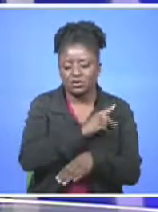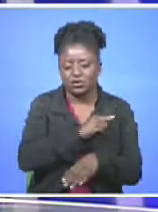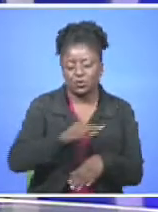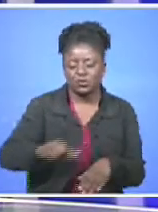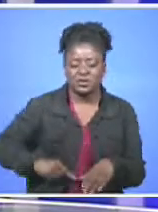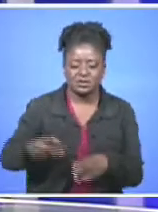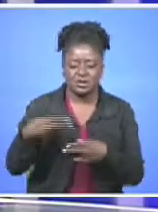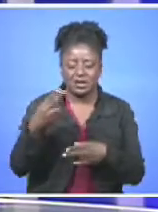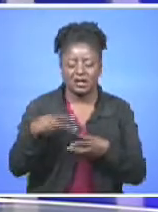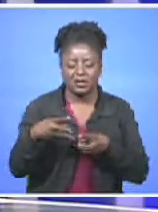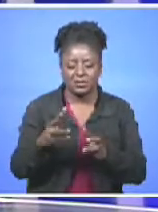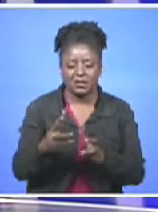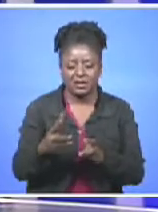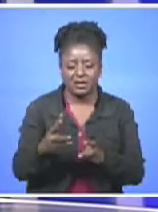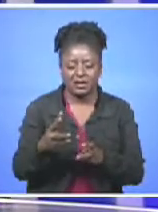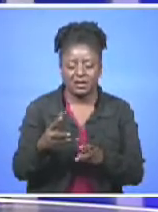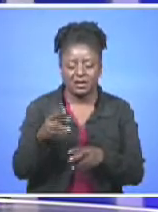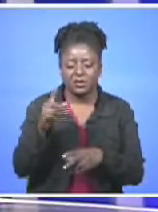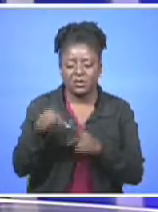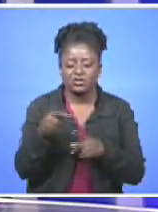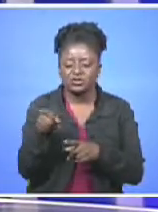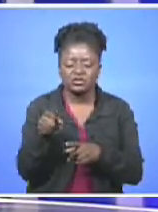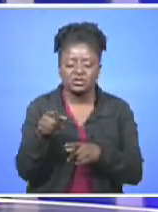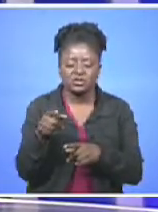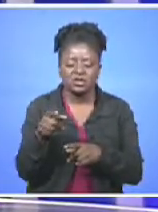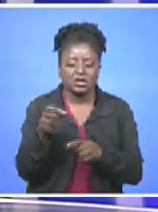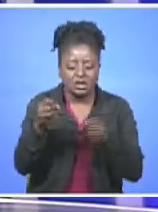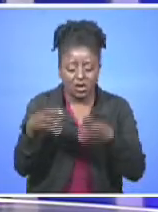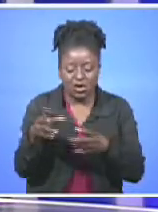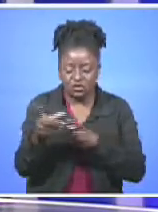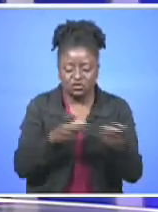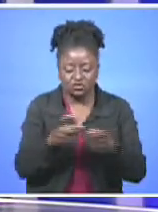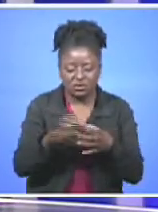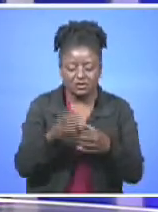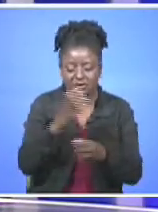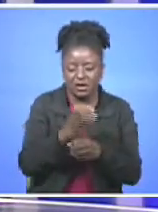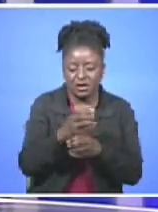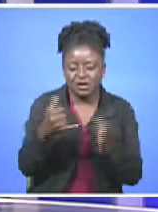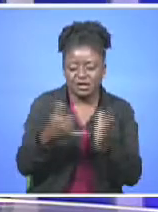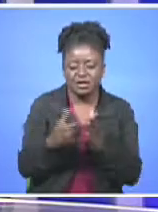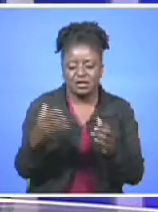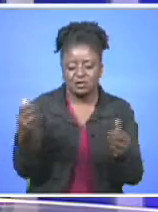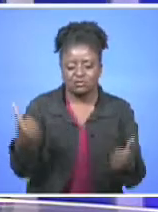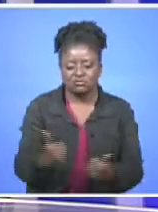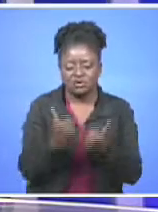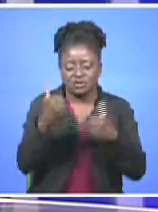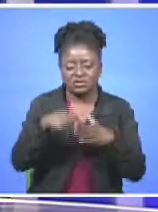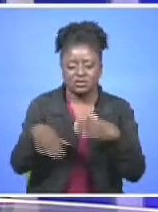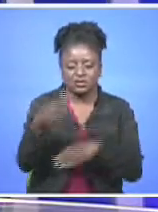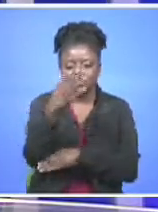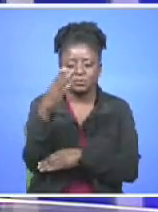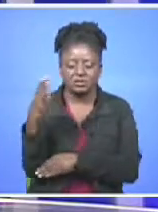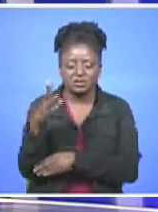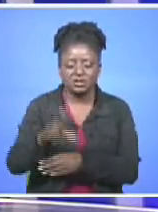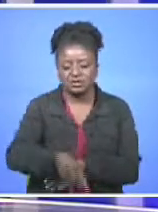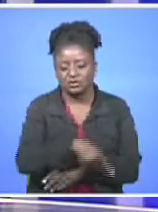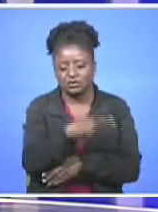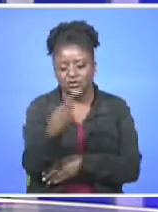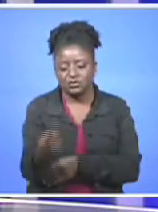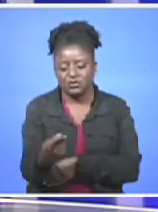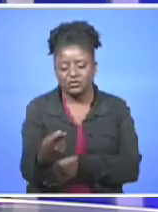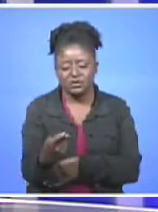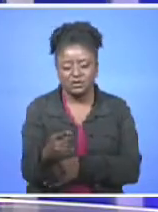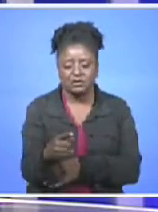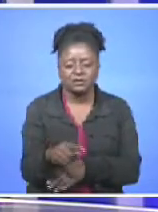Upper Bogue when police say she lost control of the vehicle and crashed into bushes before the vehicle flipped. Emergency medical